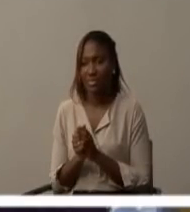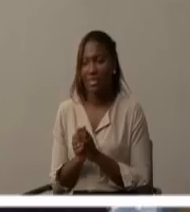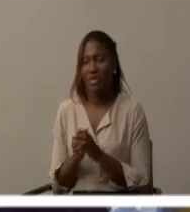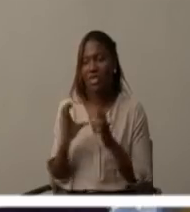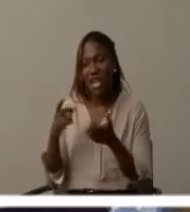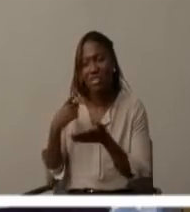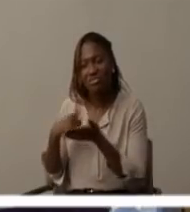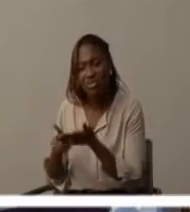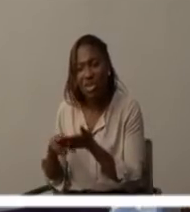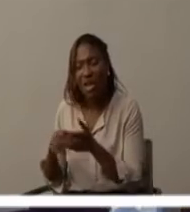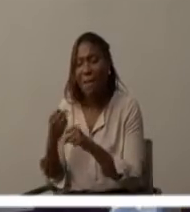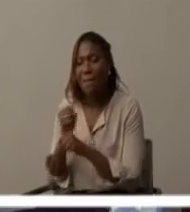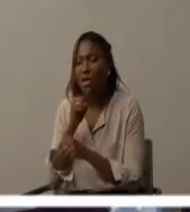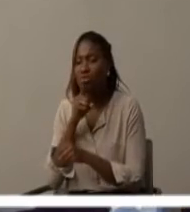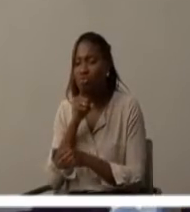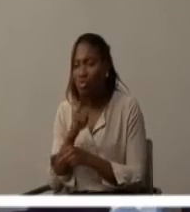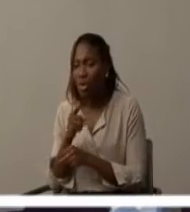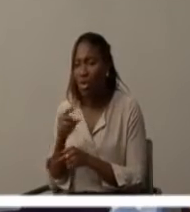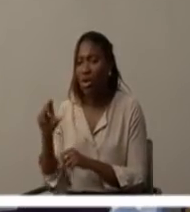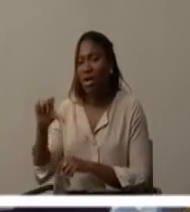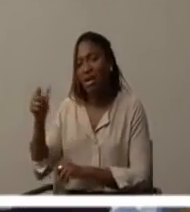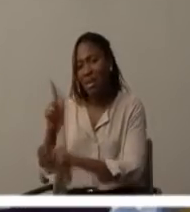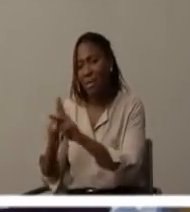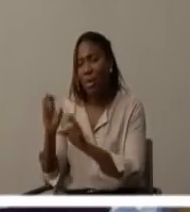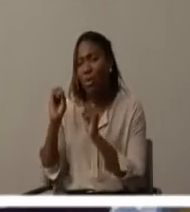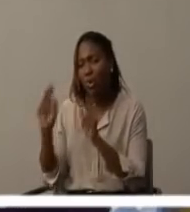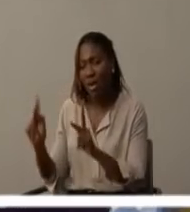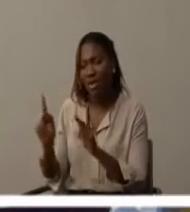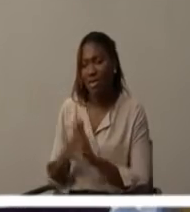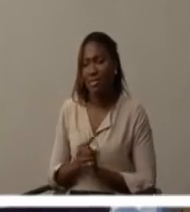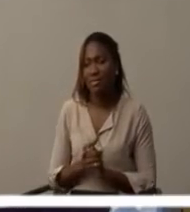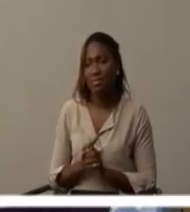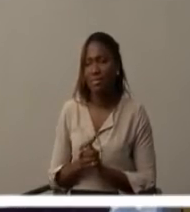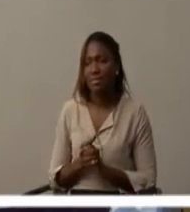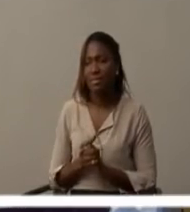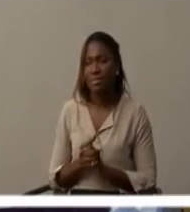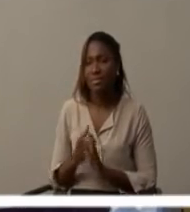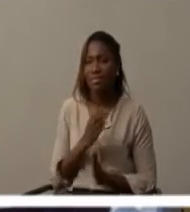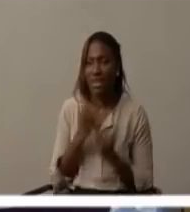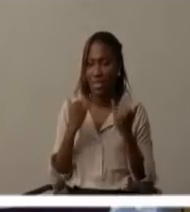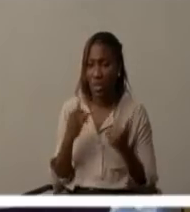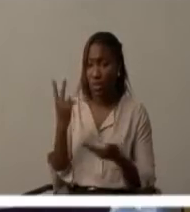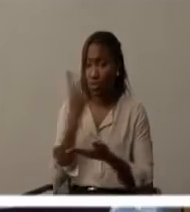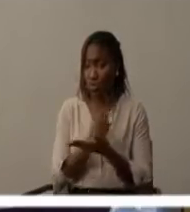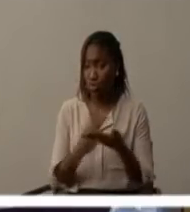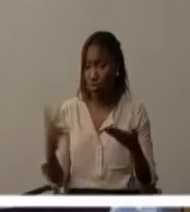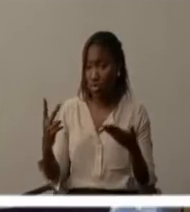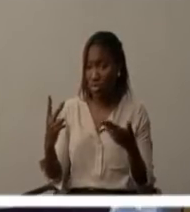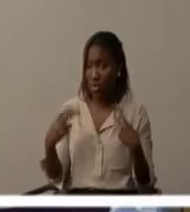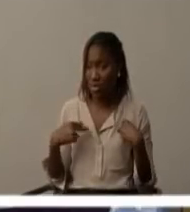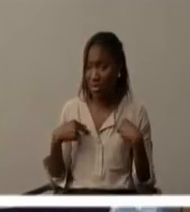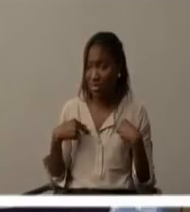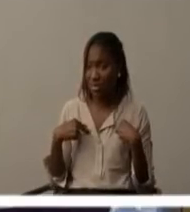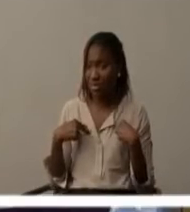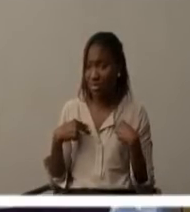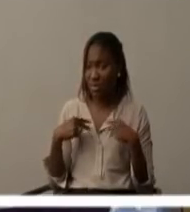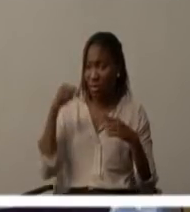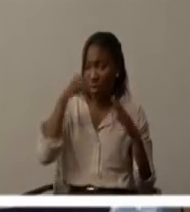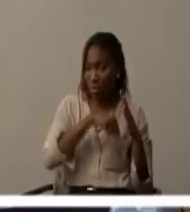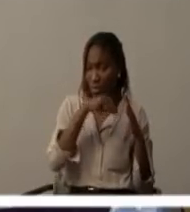in with them and make sure everybody's doing okay. And let us, in these 2 weeks that we will have, let us